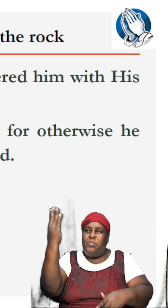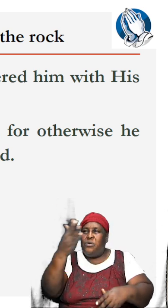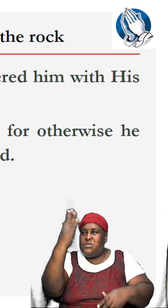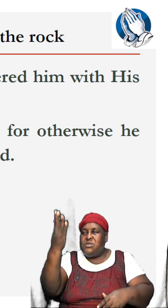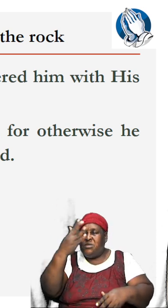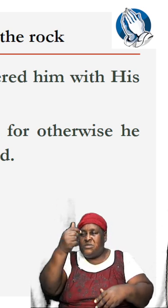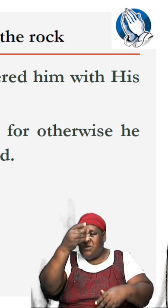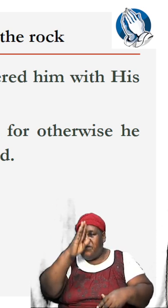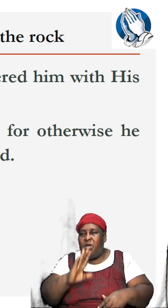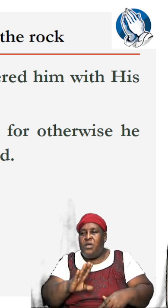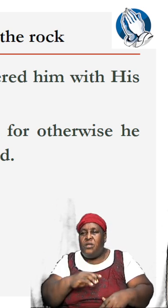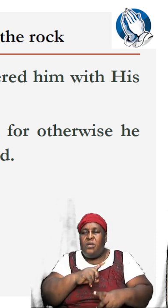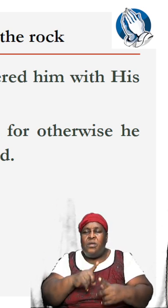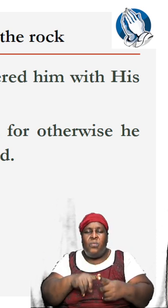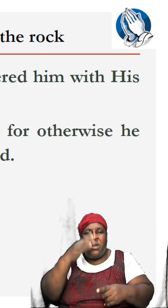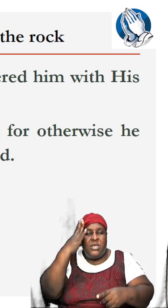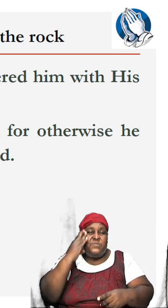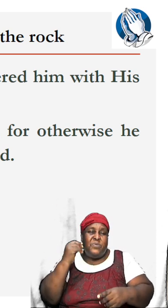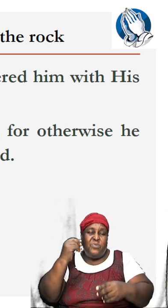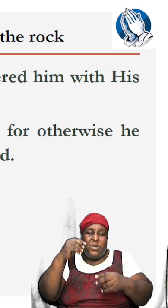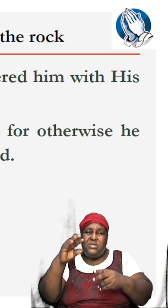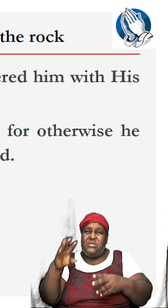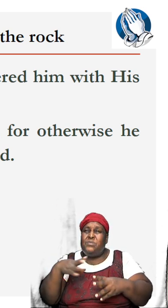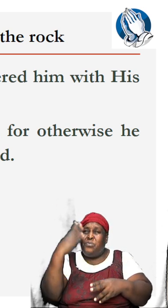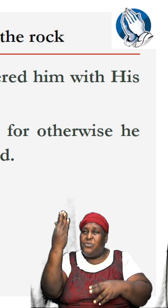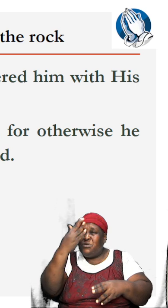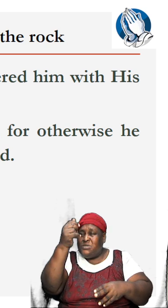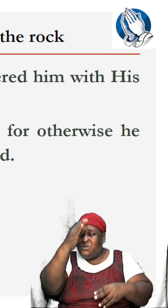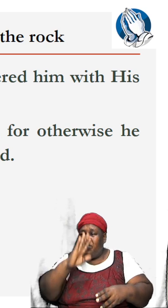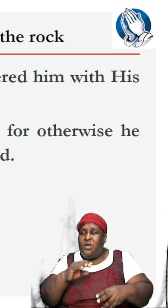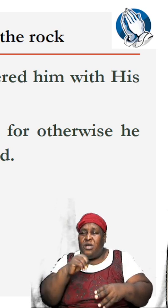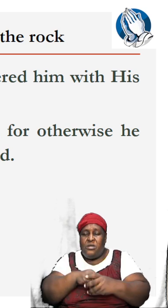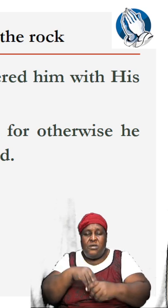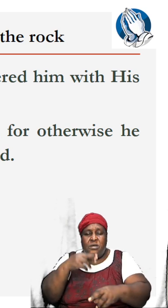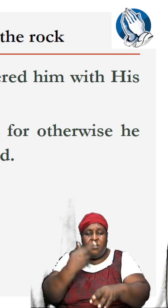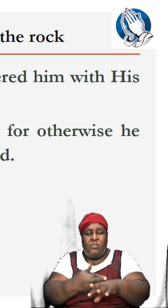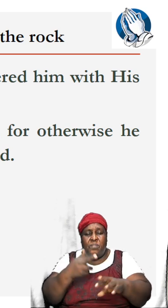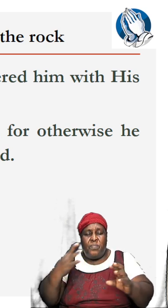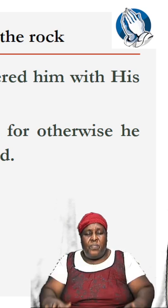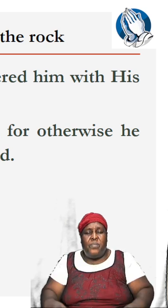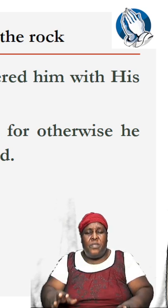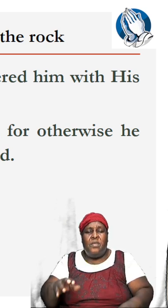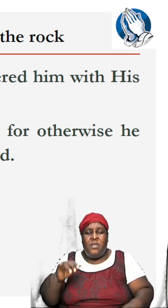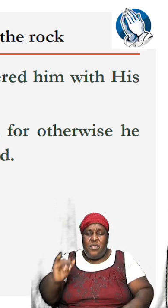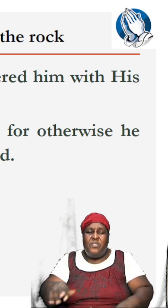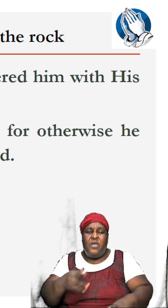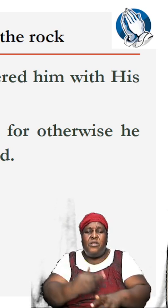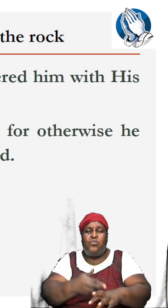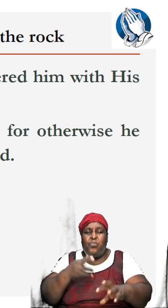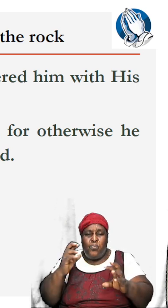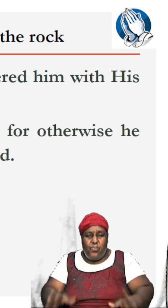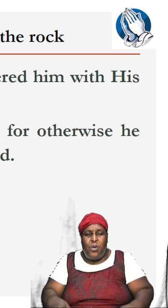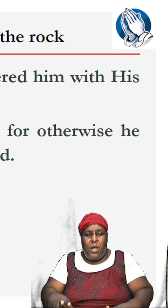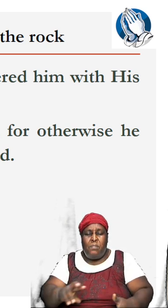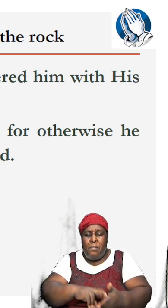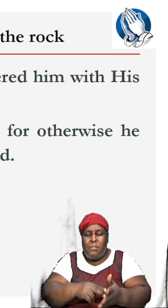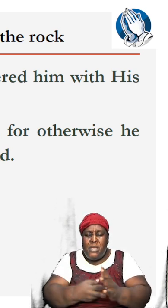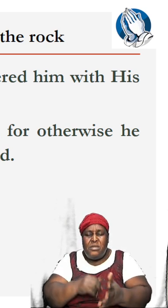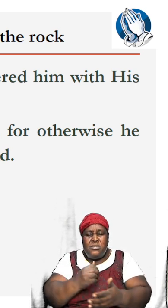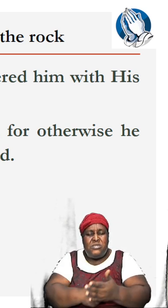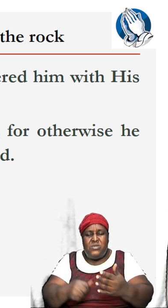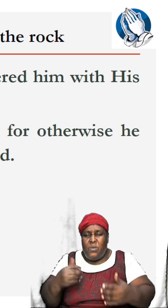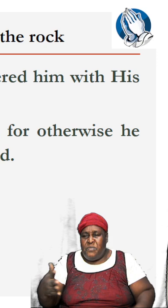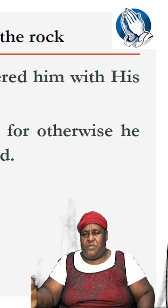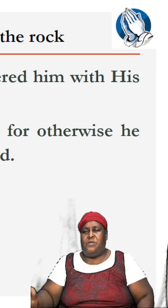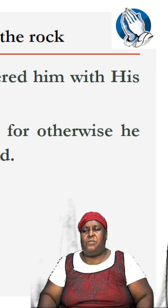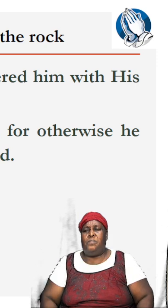And when we experience the presence of God, it's in the rock. And that rock represented something, my